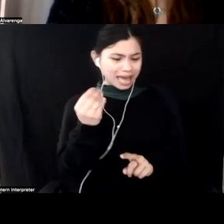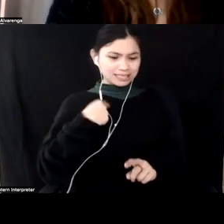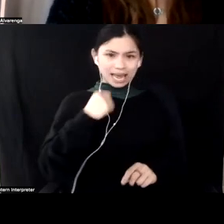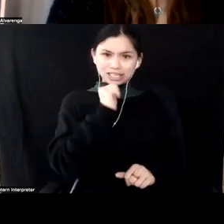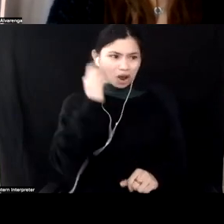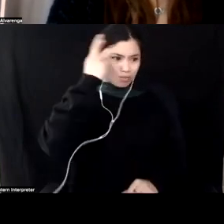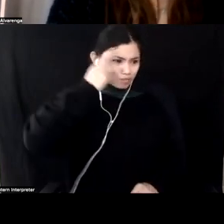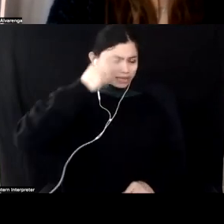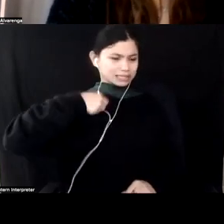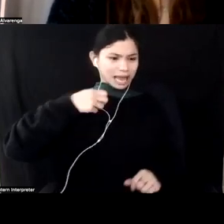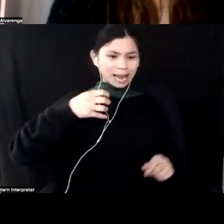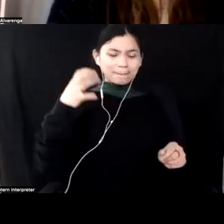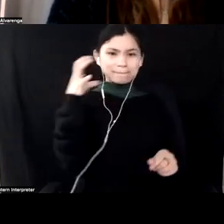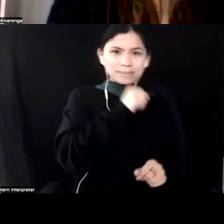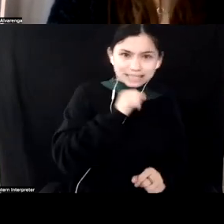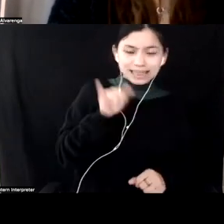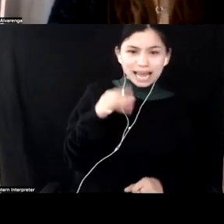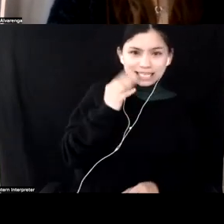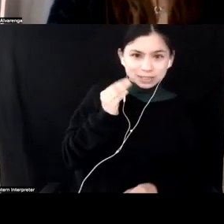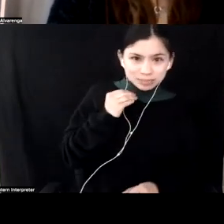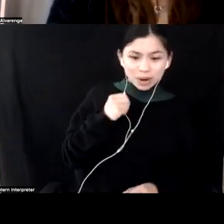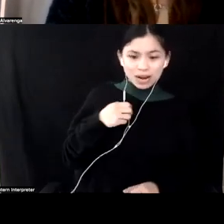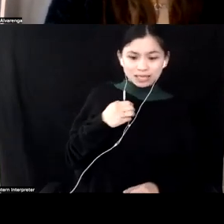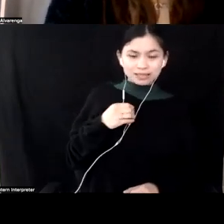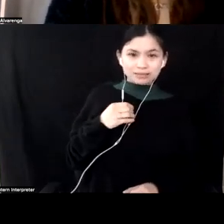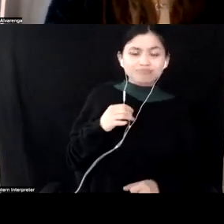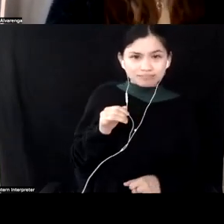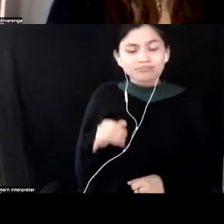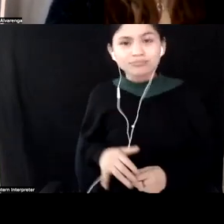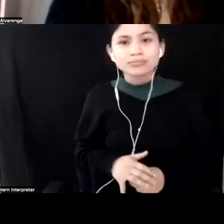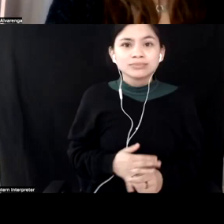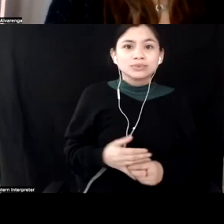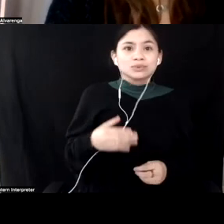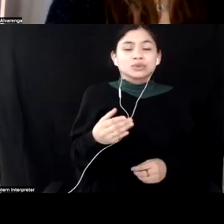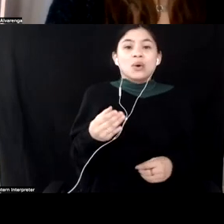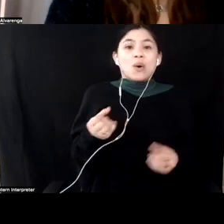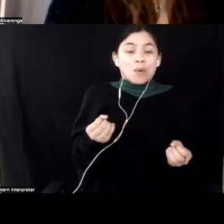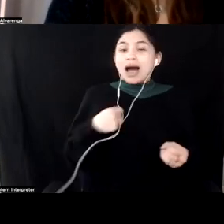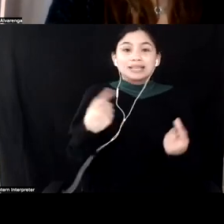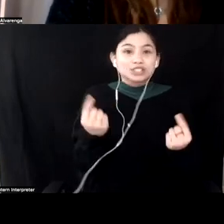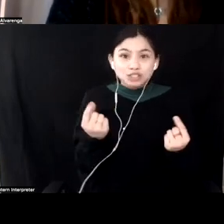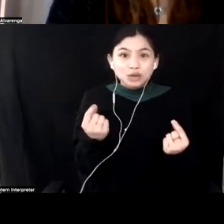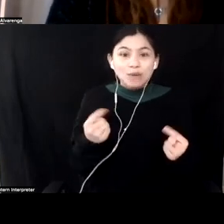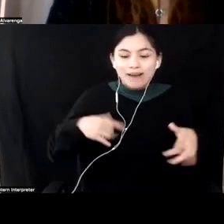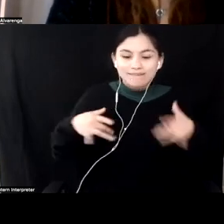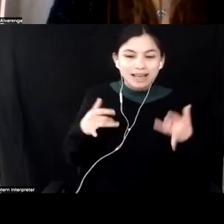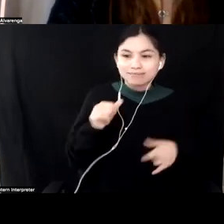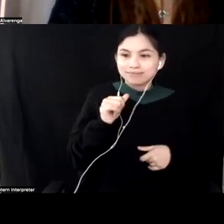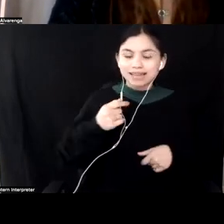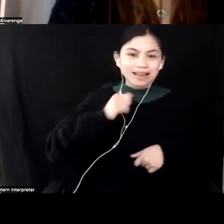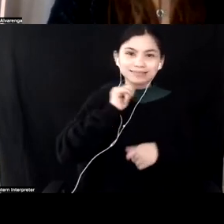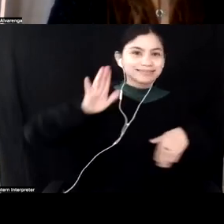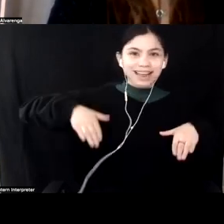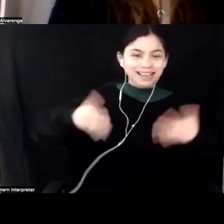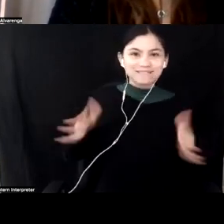I was going through in my life. So I once again decided I was not done. And I